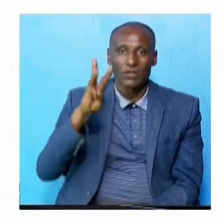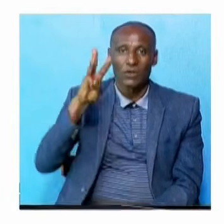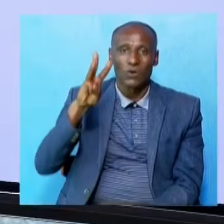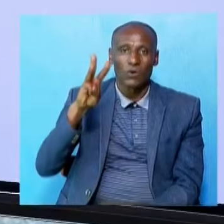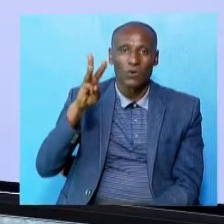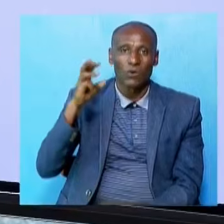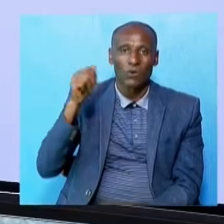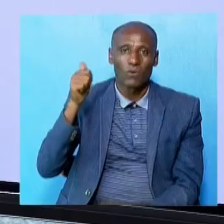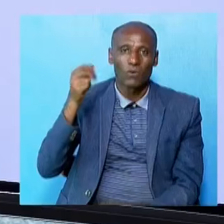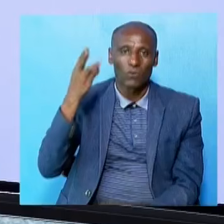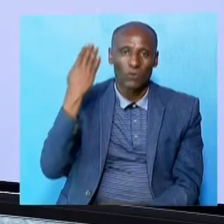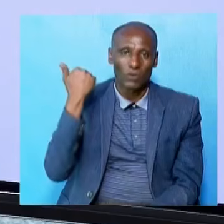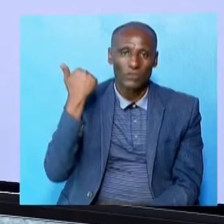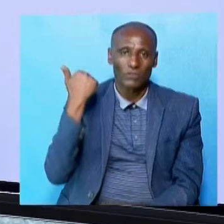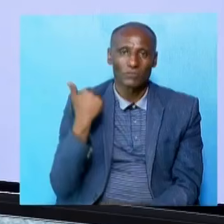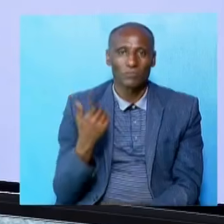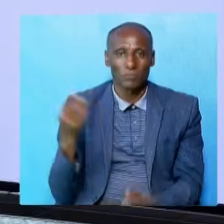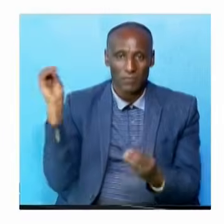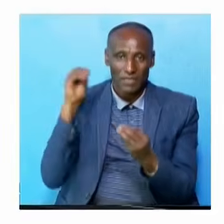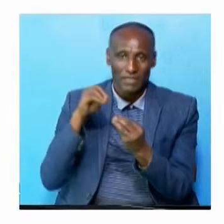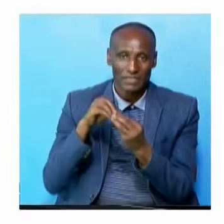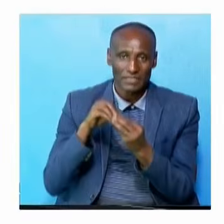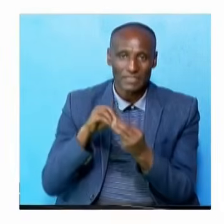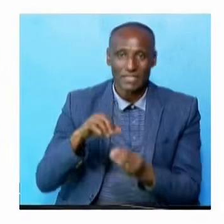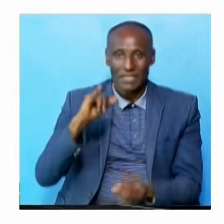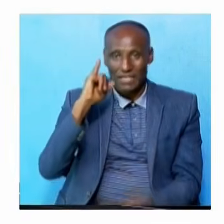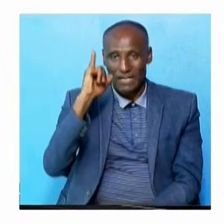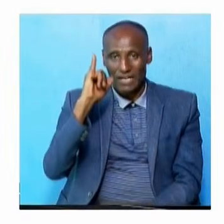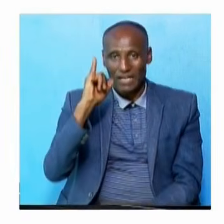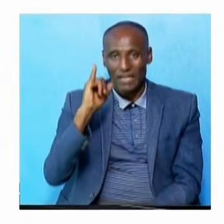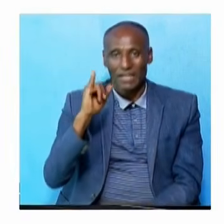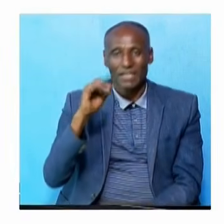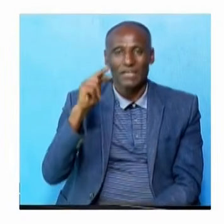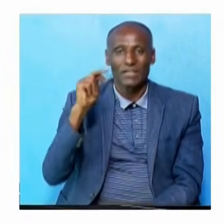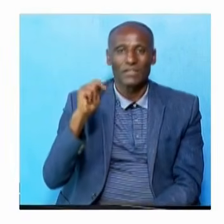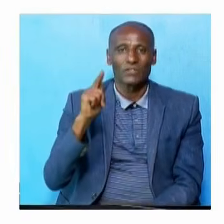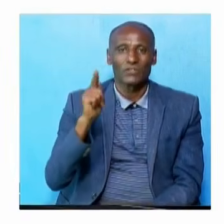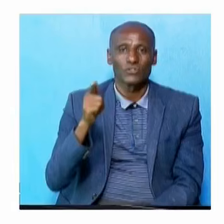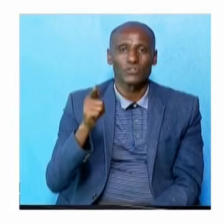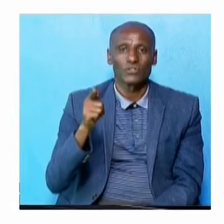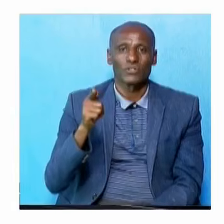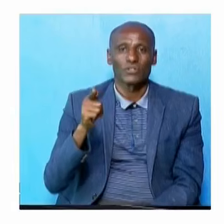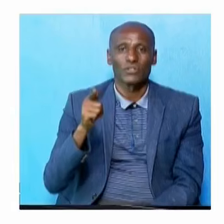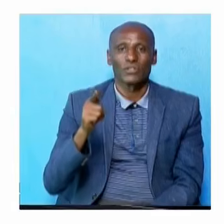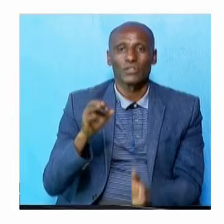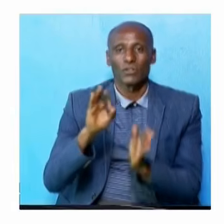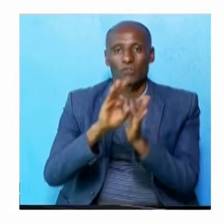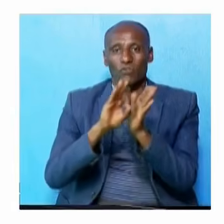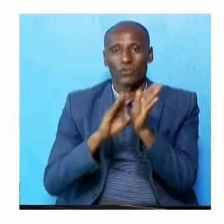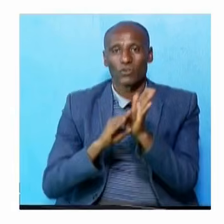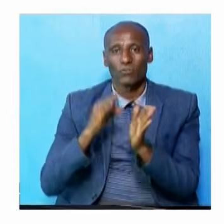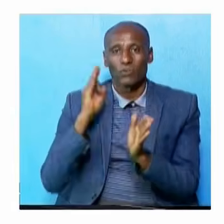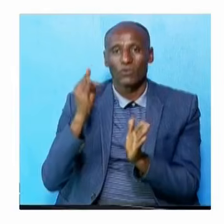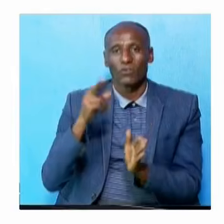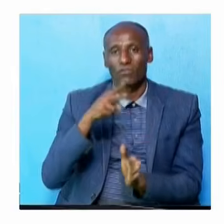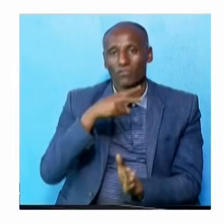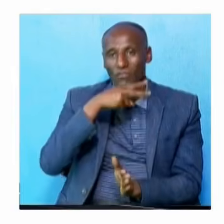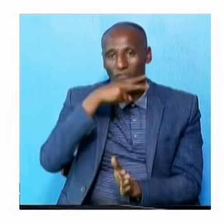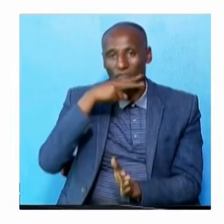Okay? Was plus ING form of the verb. ING